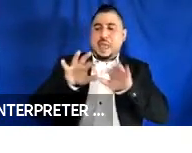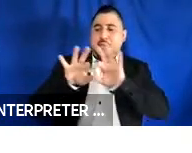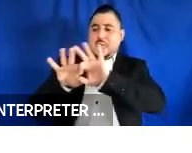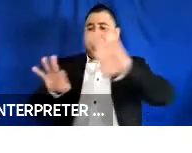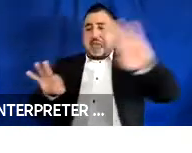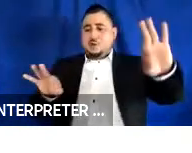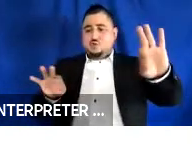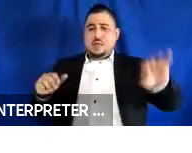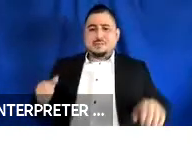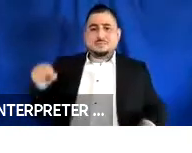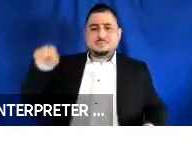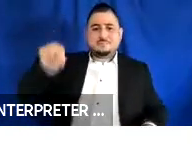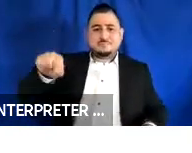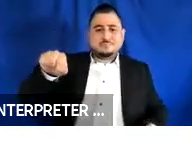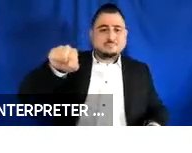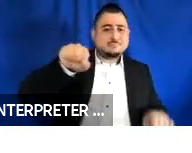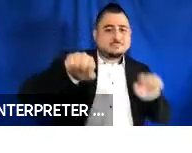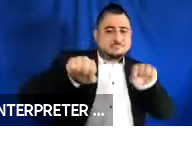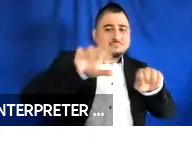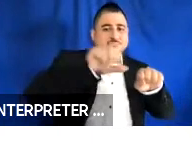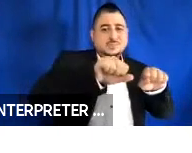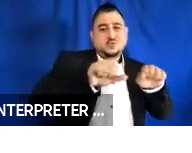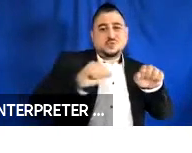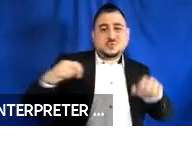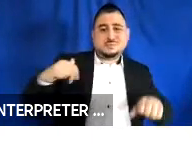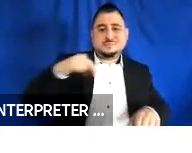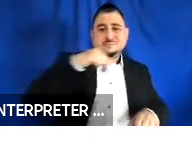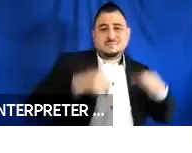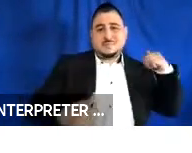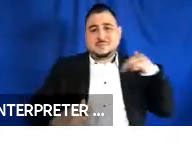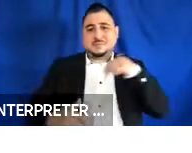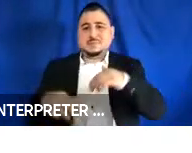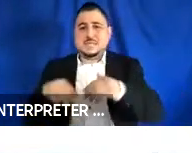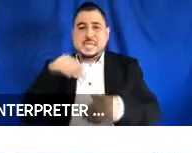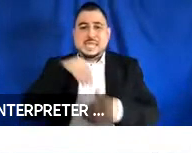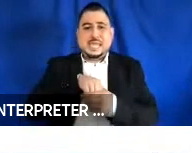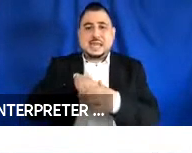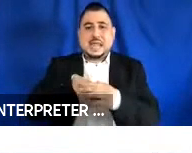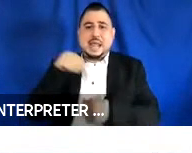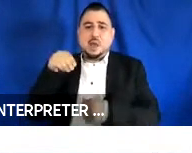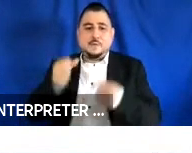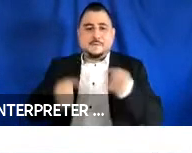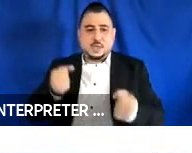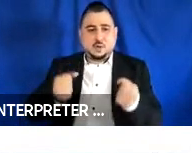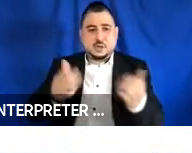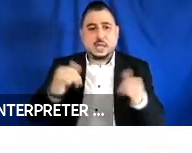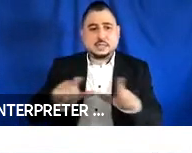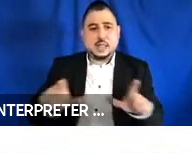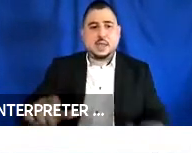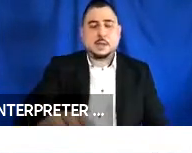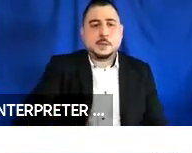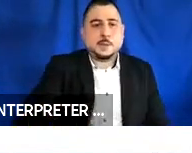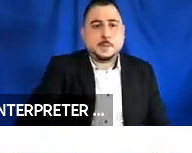very helpful with entering and exiting the vehicle. Next slide, please.